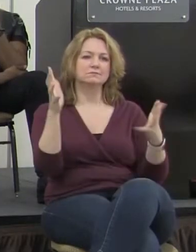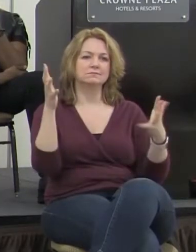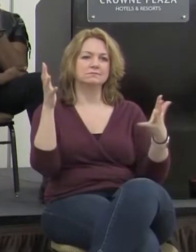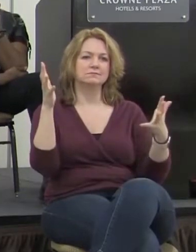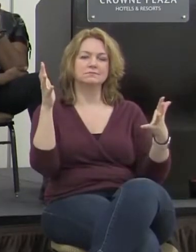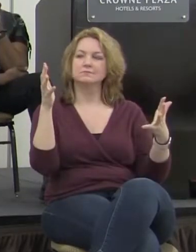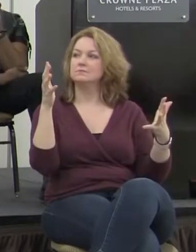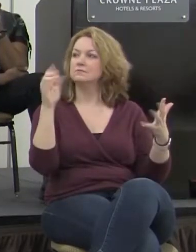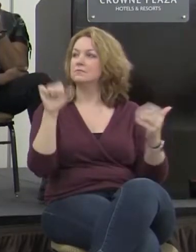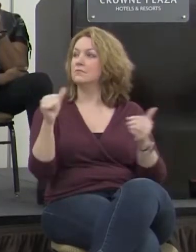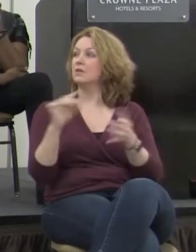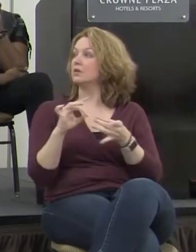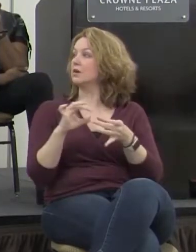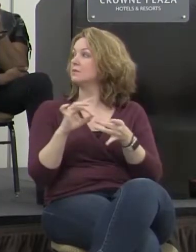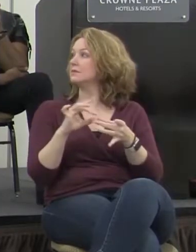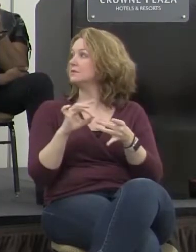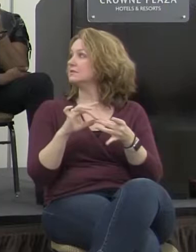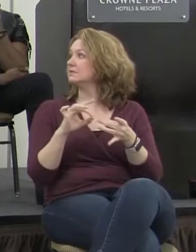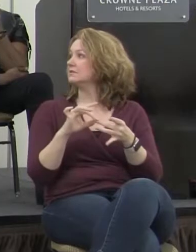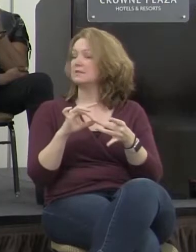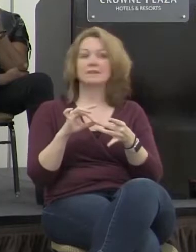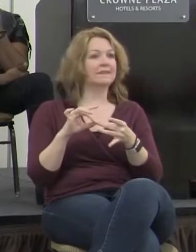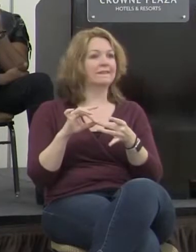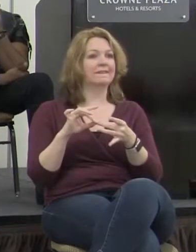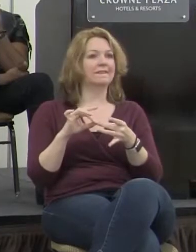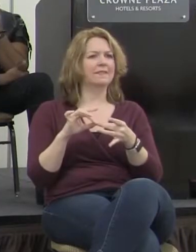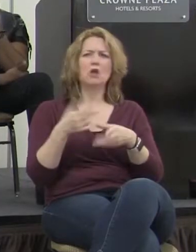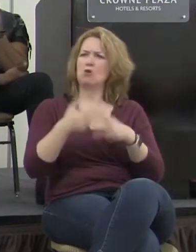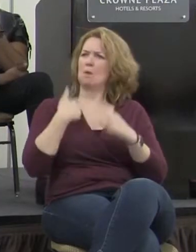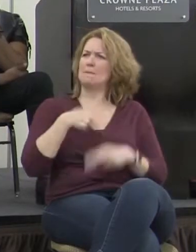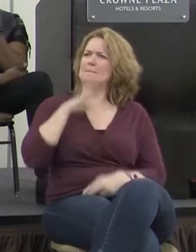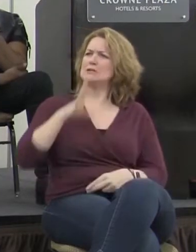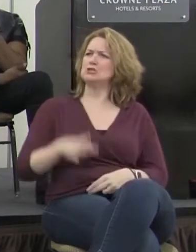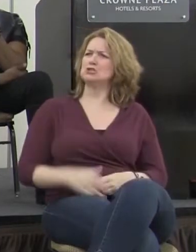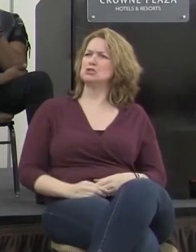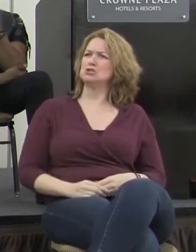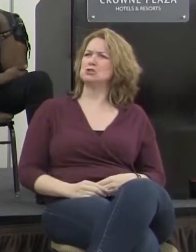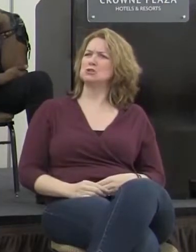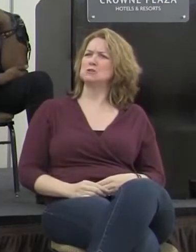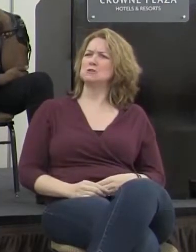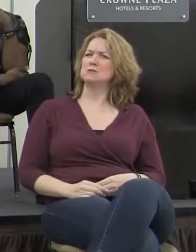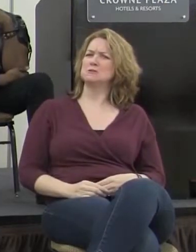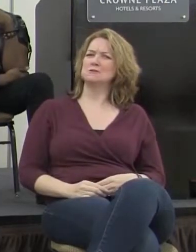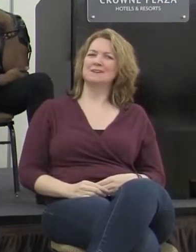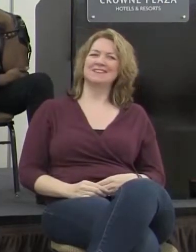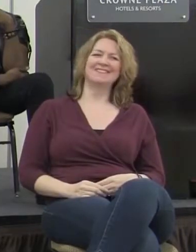Other comments? I think as people...